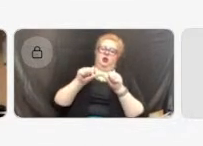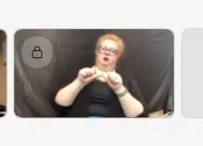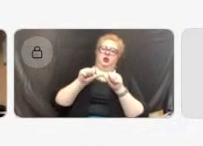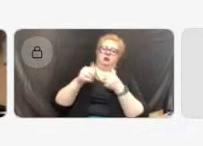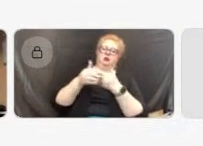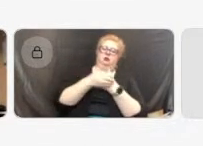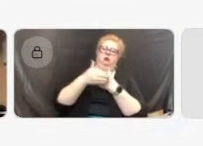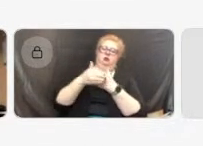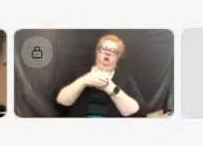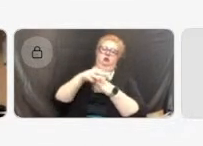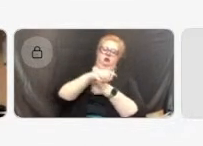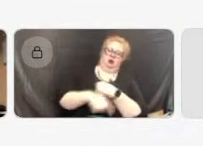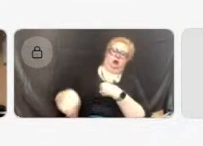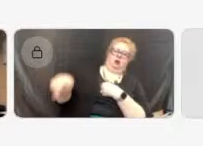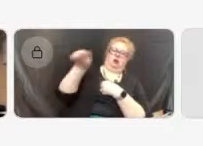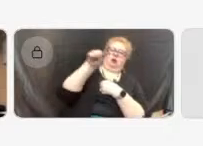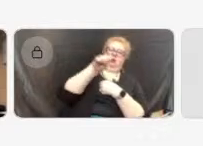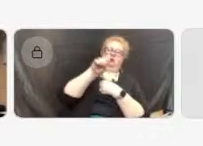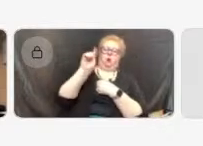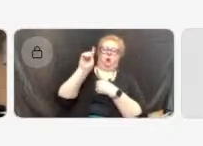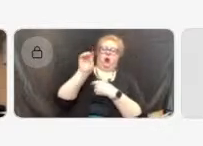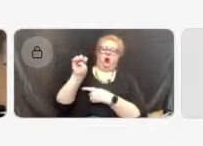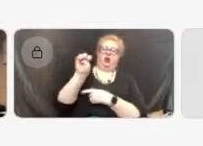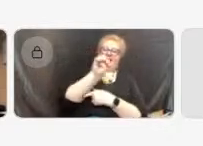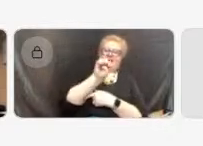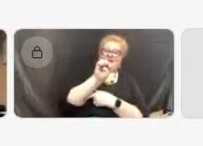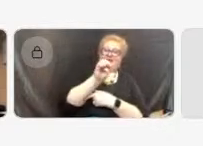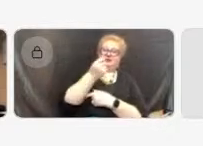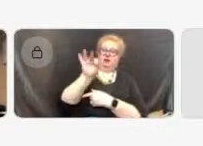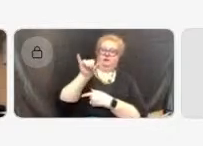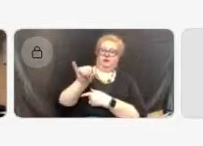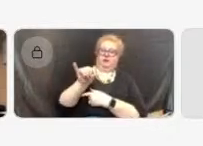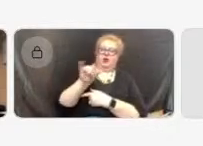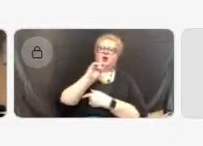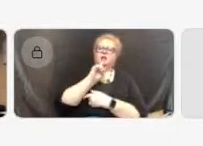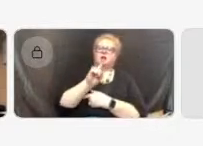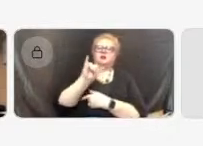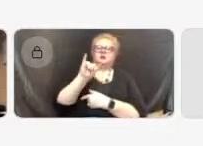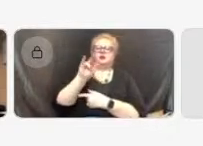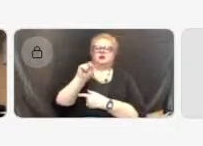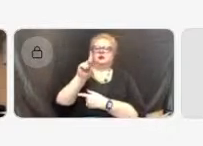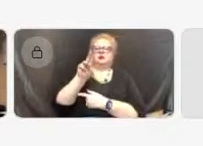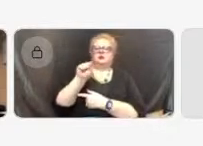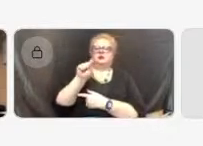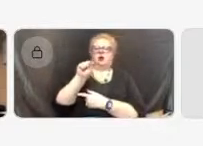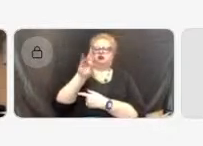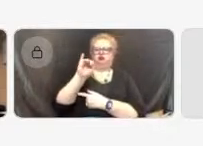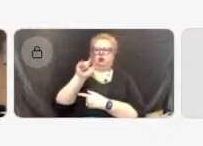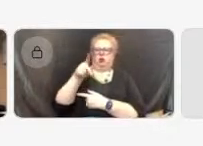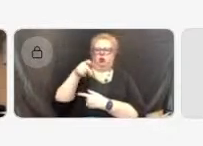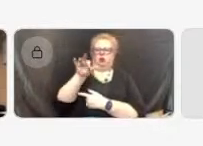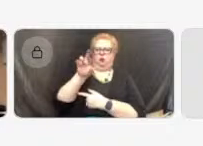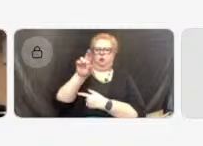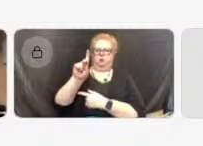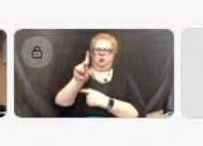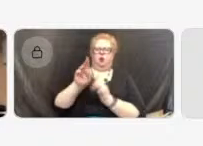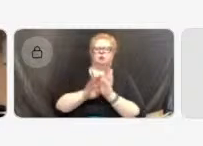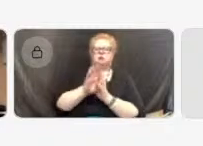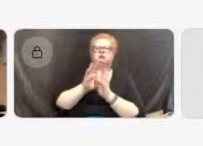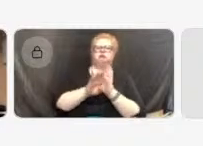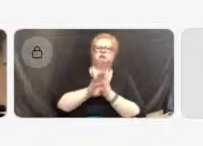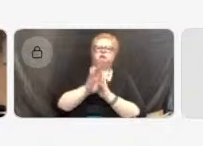the area to the east is the Port Industrial Park, which has been developed over the last couple